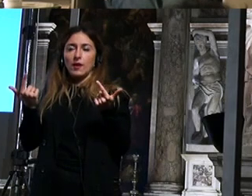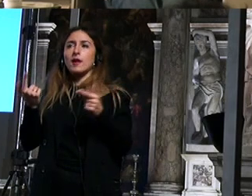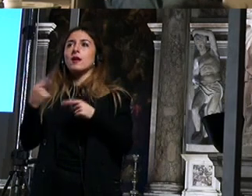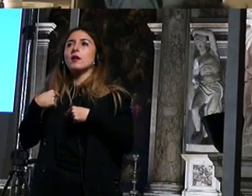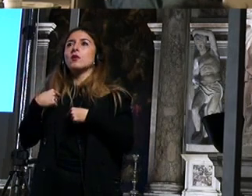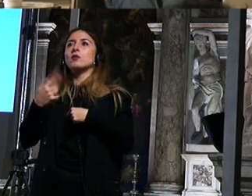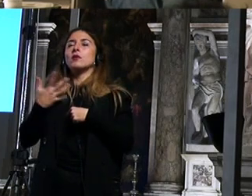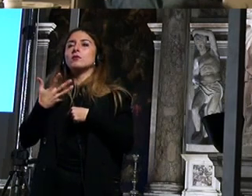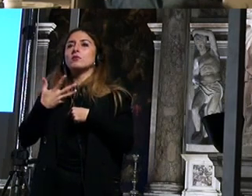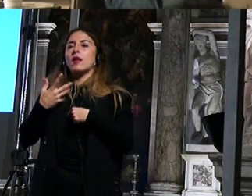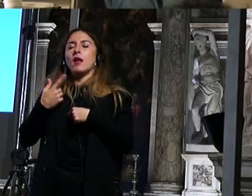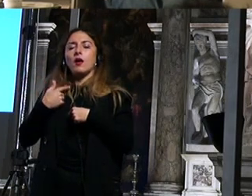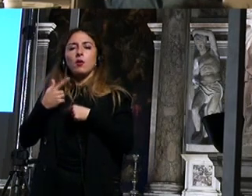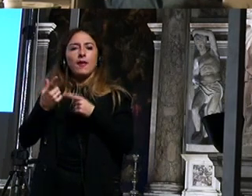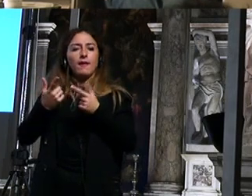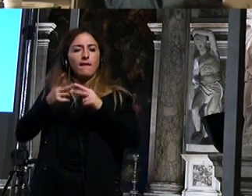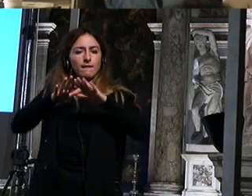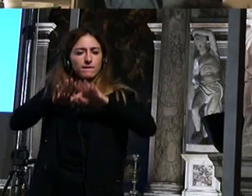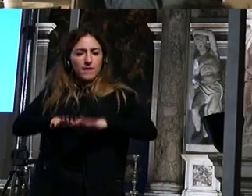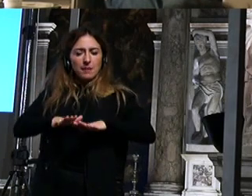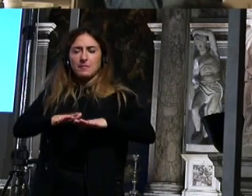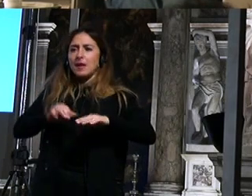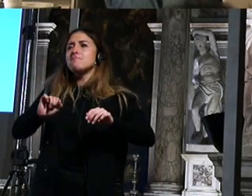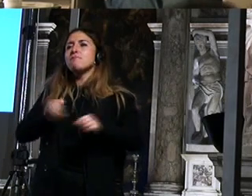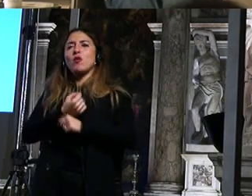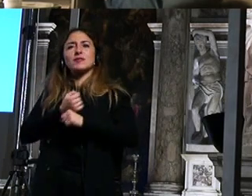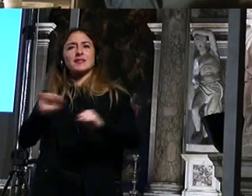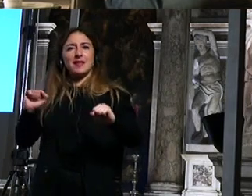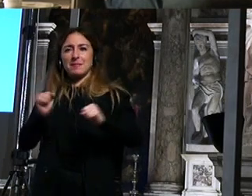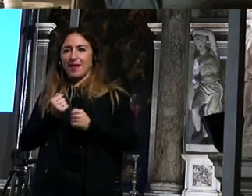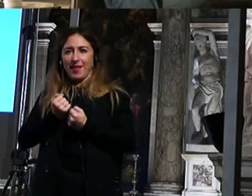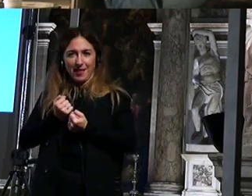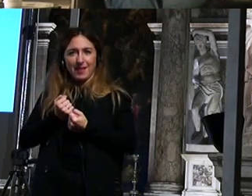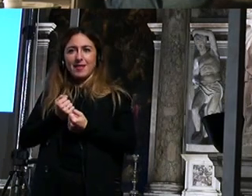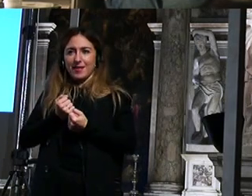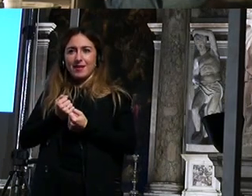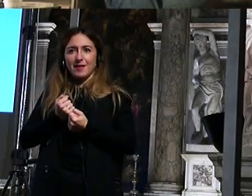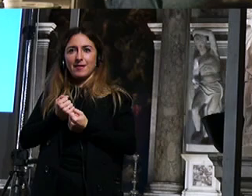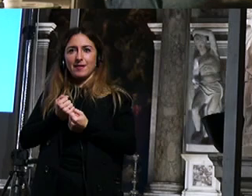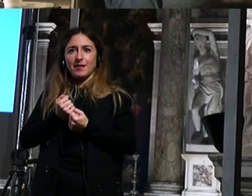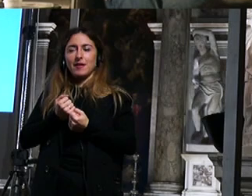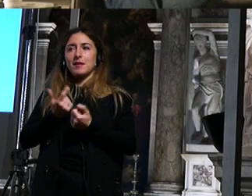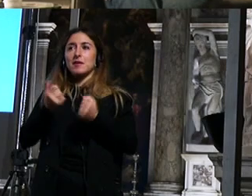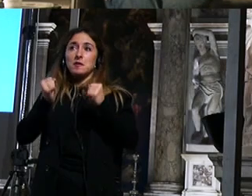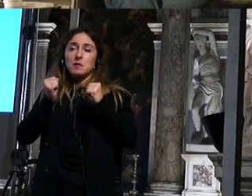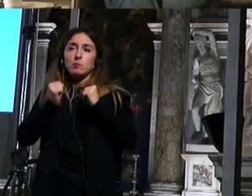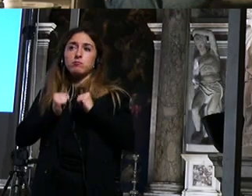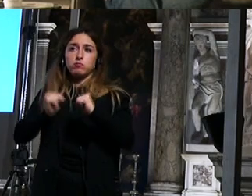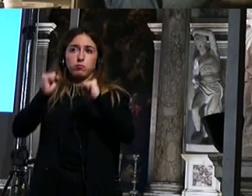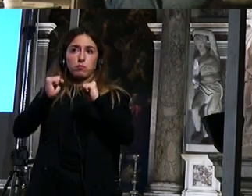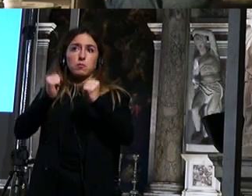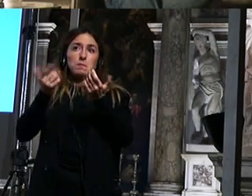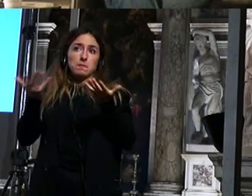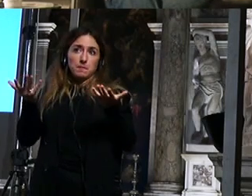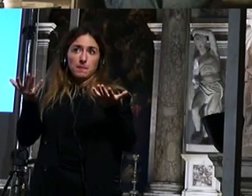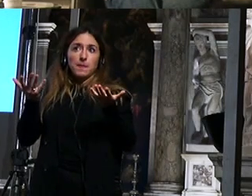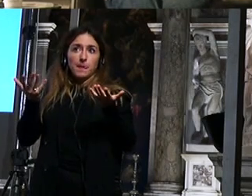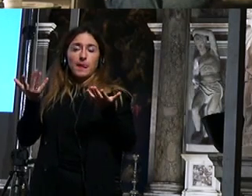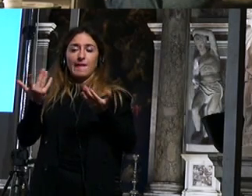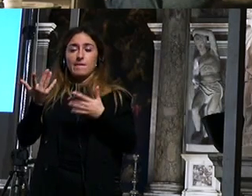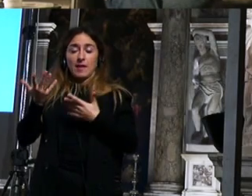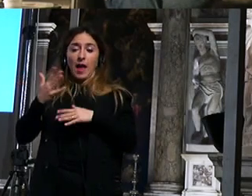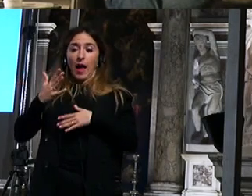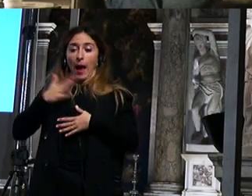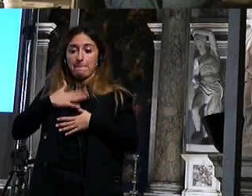that's either, I mean, it's dynamic. It can be very, very dynamic, but it means that identity needs to be